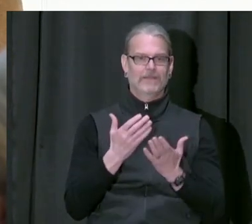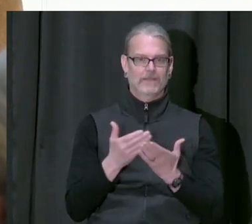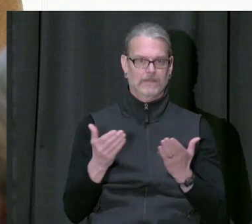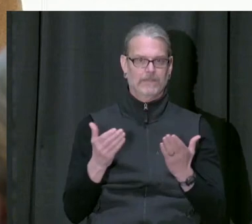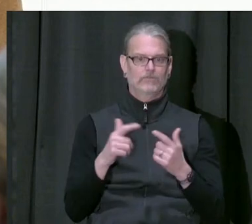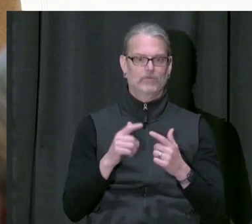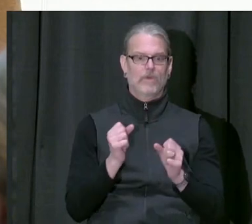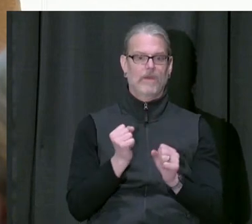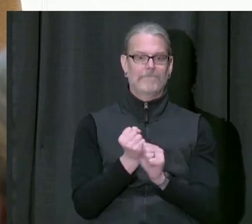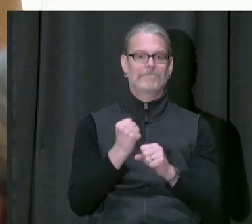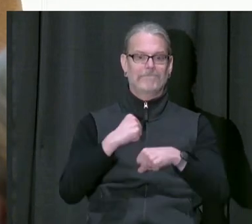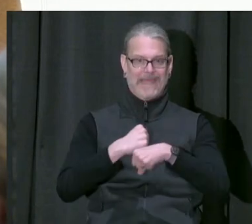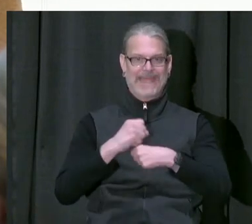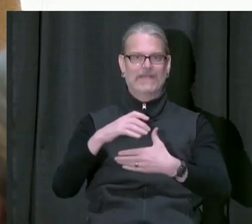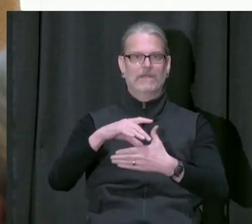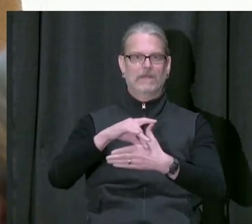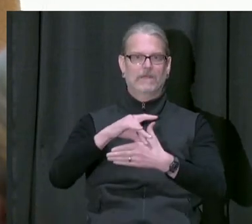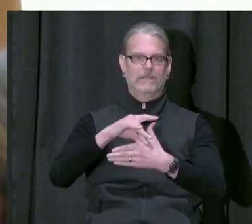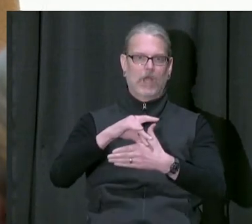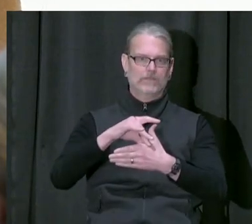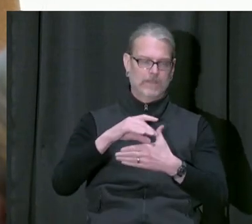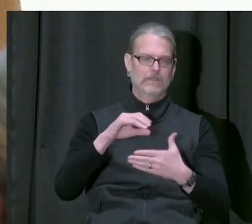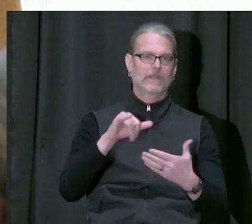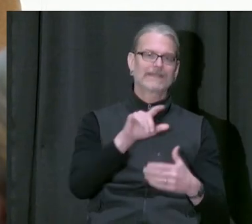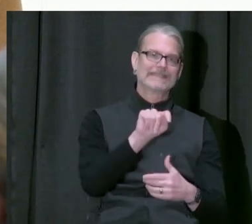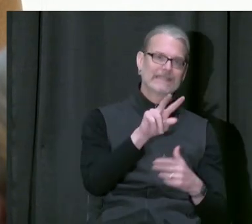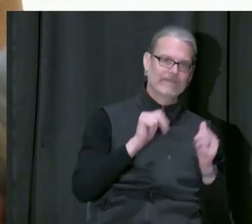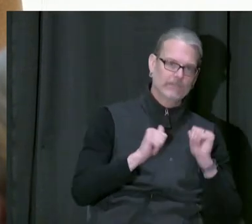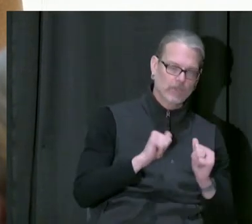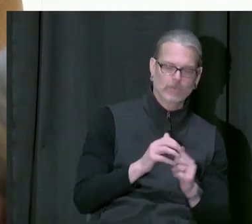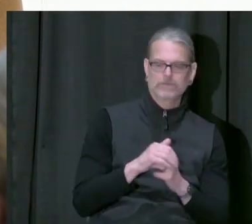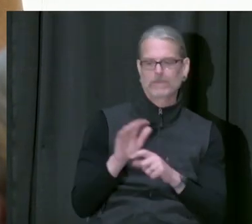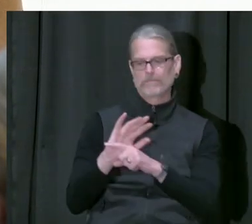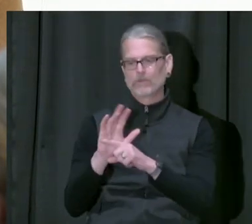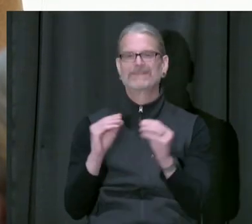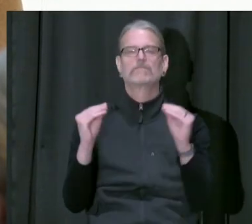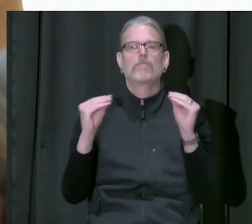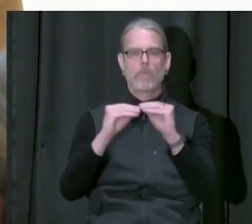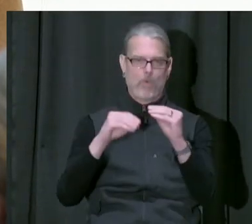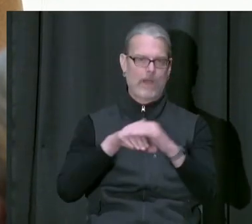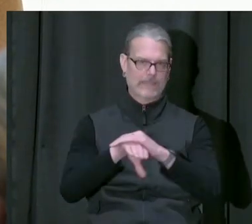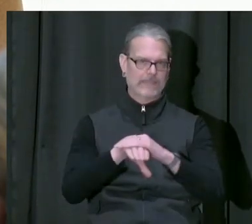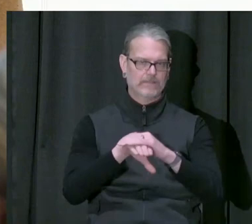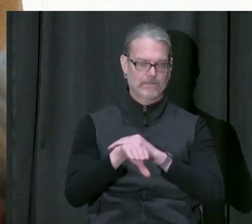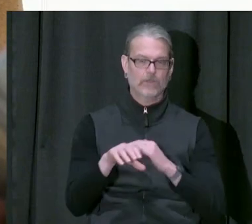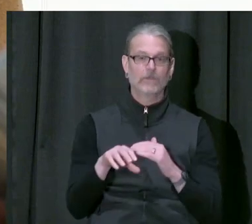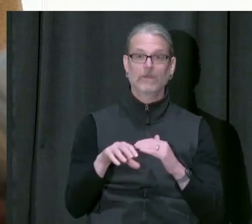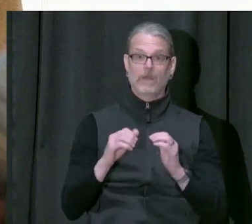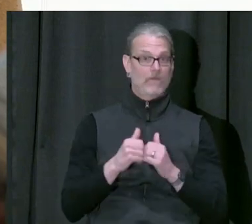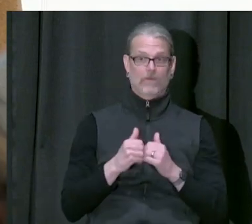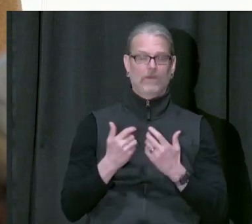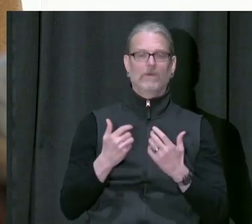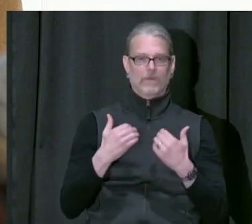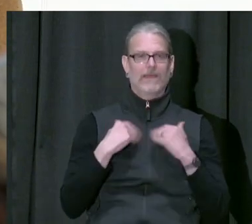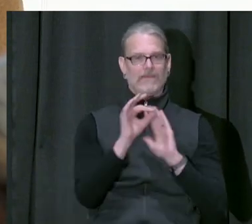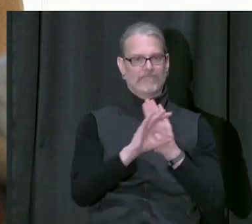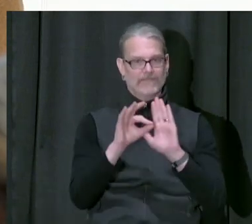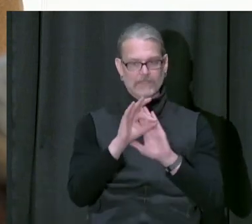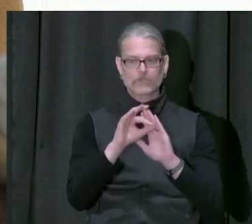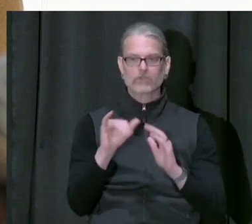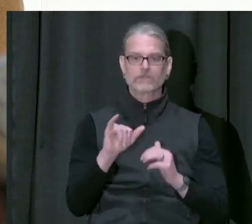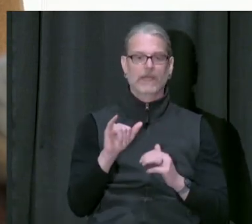content, make TV shows and movies more accessible. To be able to do that, we build features such as